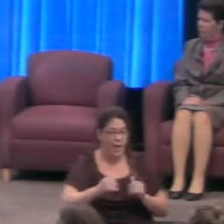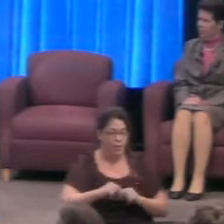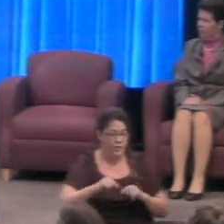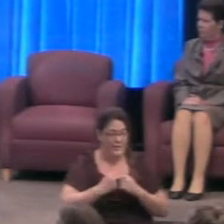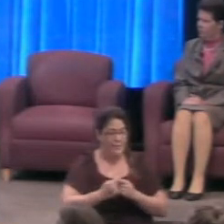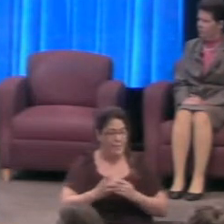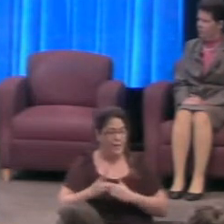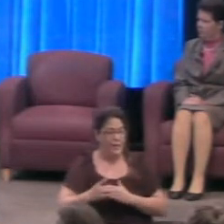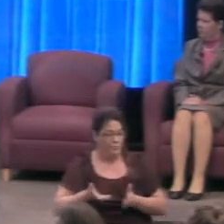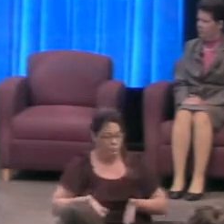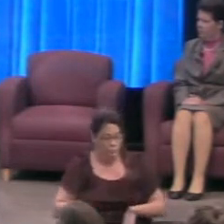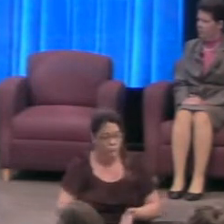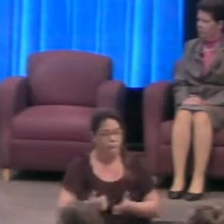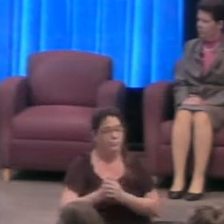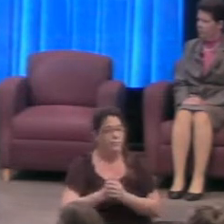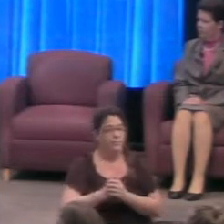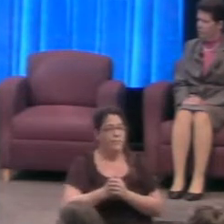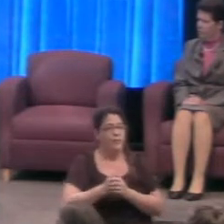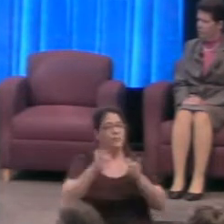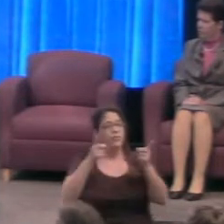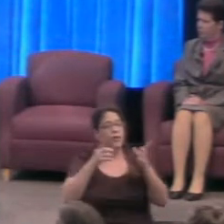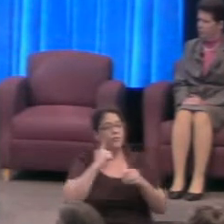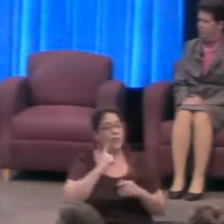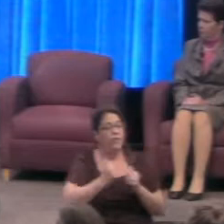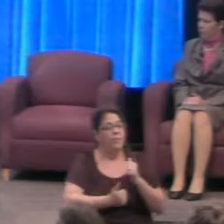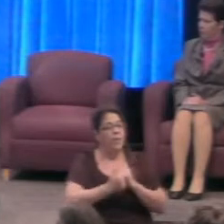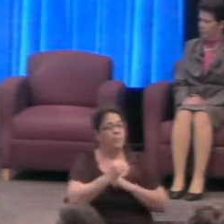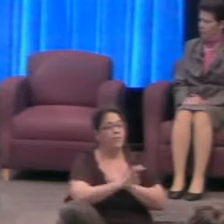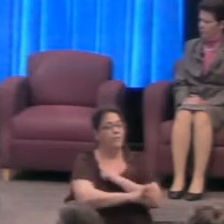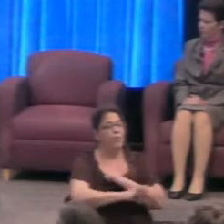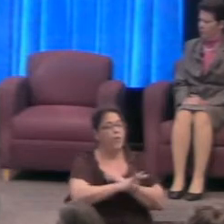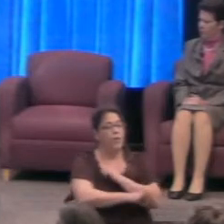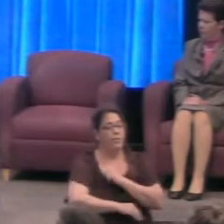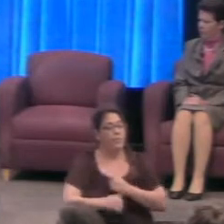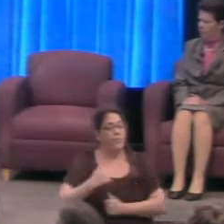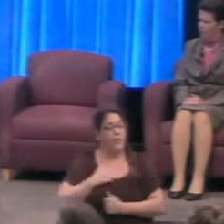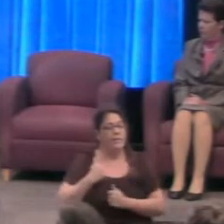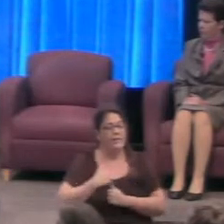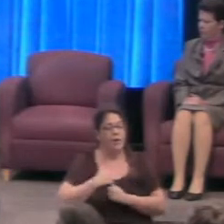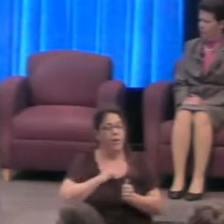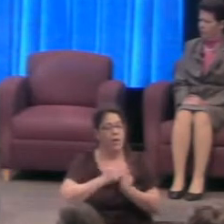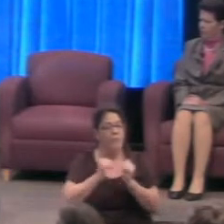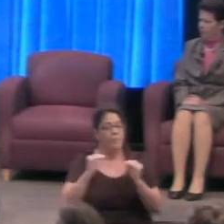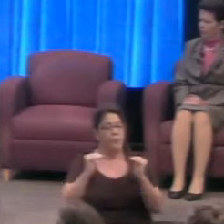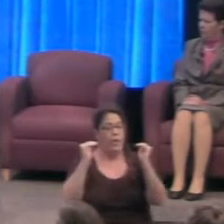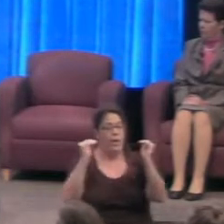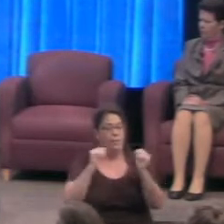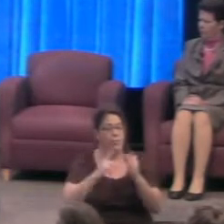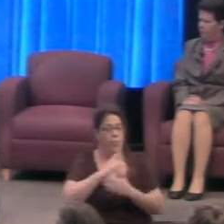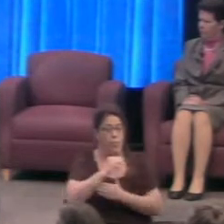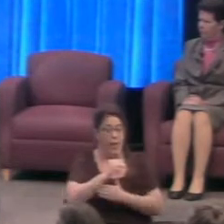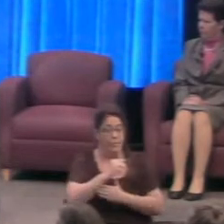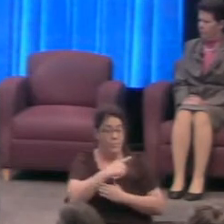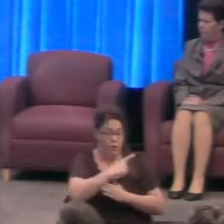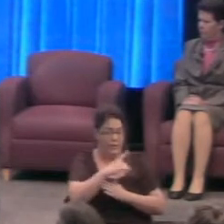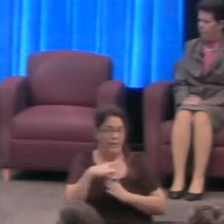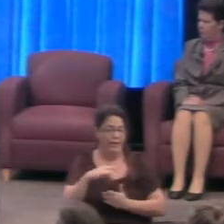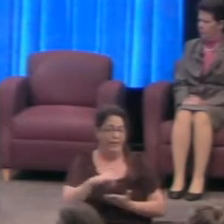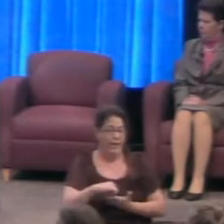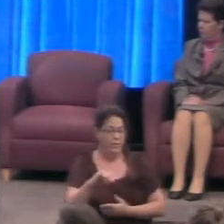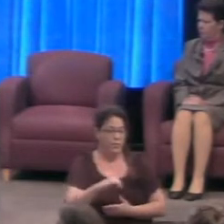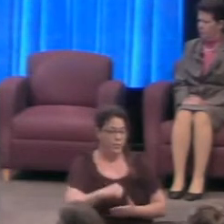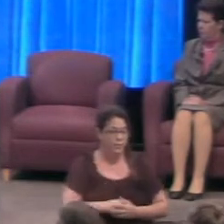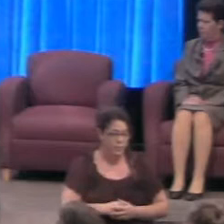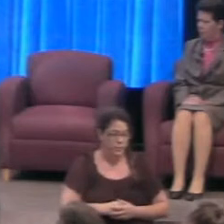She also directed one of the largest foreign military sales upgrade programs in the Air Force.